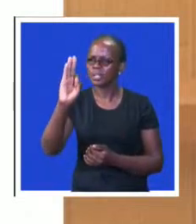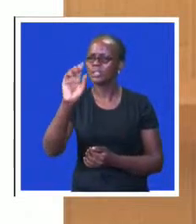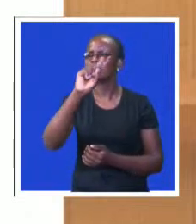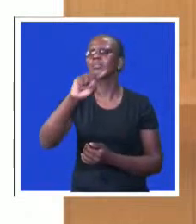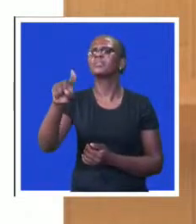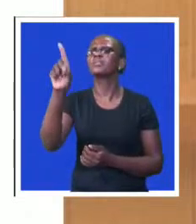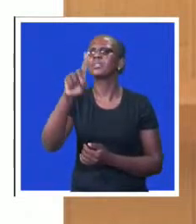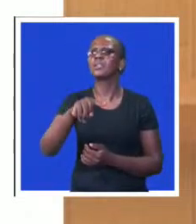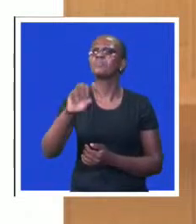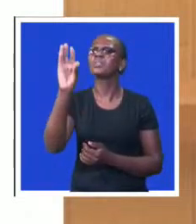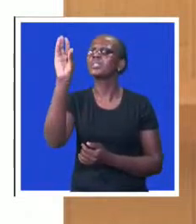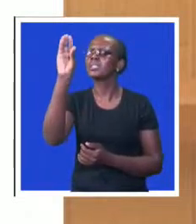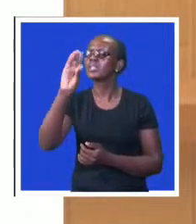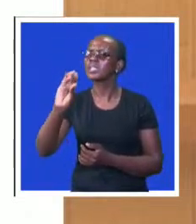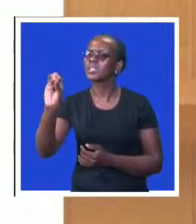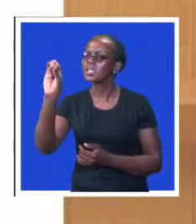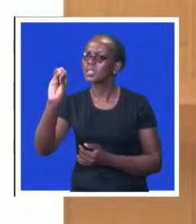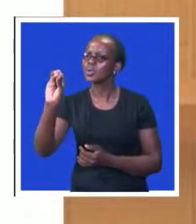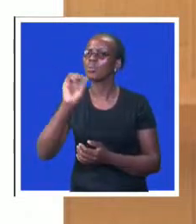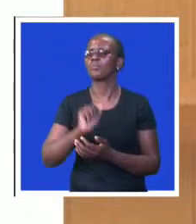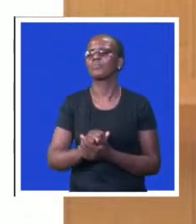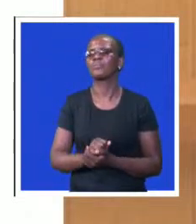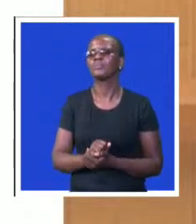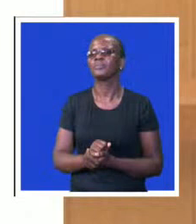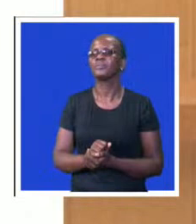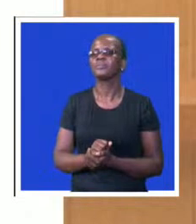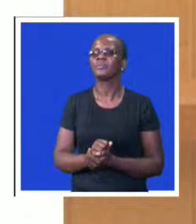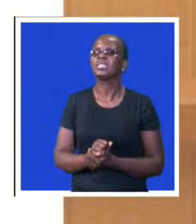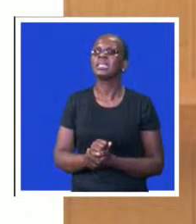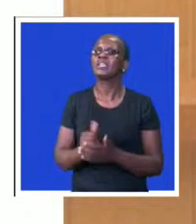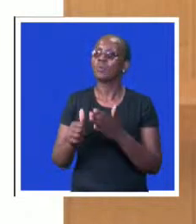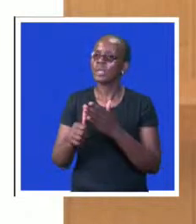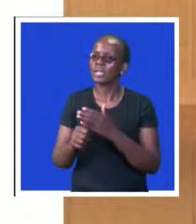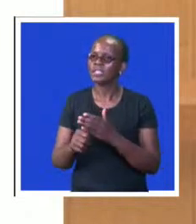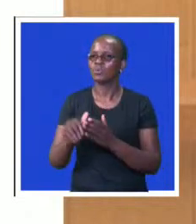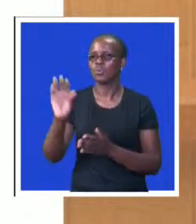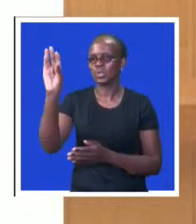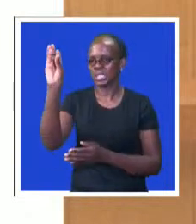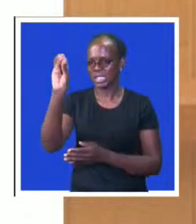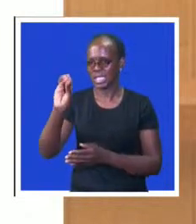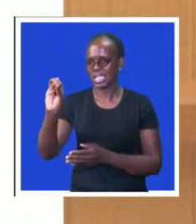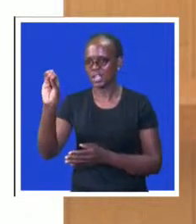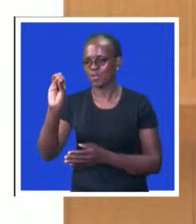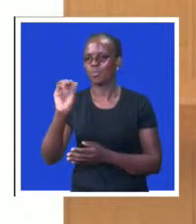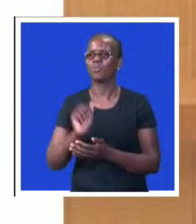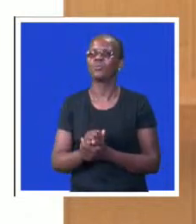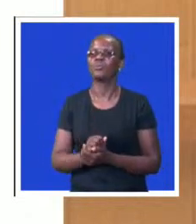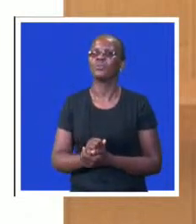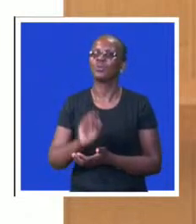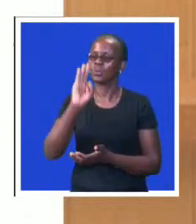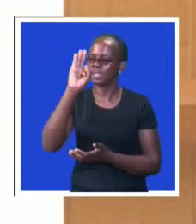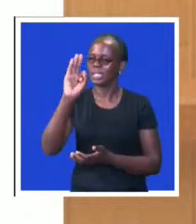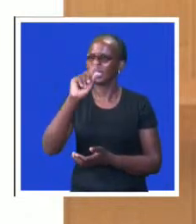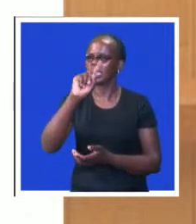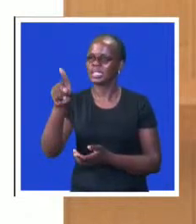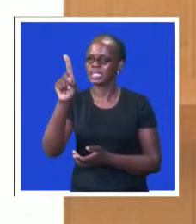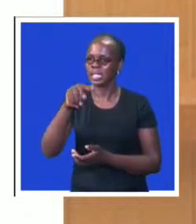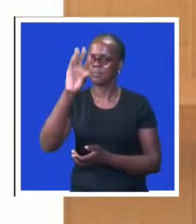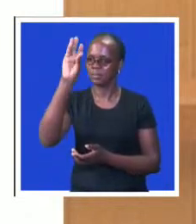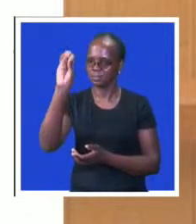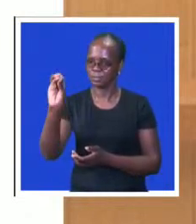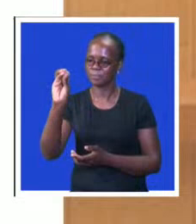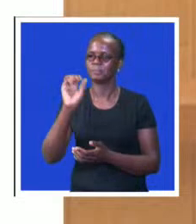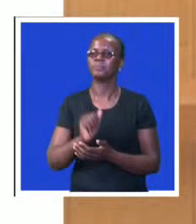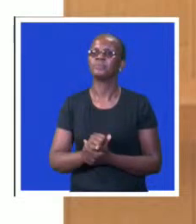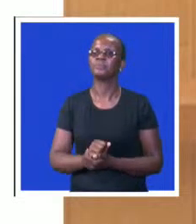times 0. 3 times 0 is 0. 3 times 0 is 0.